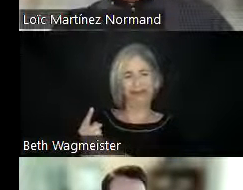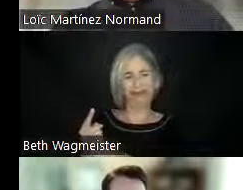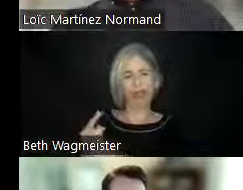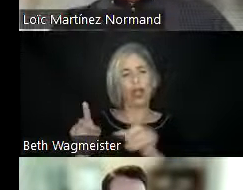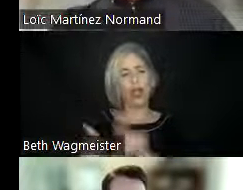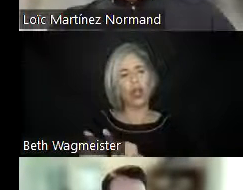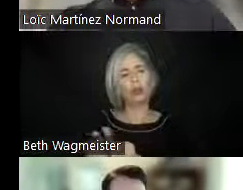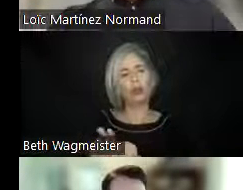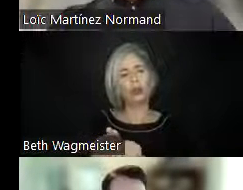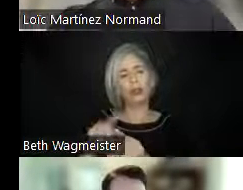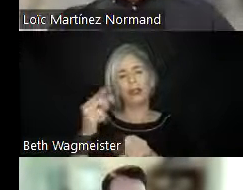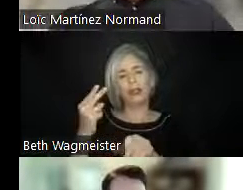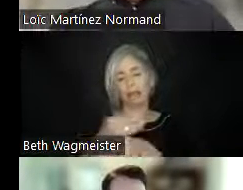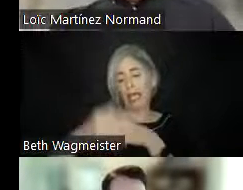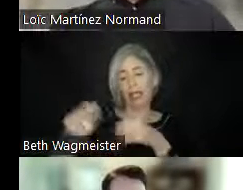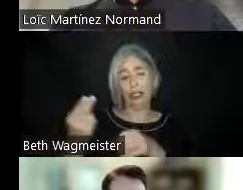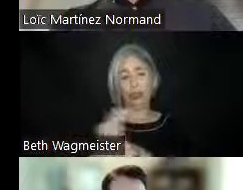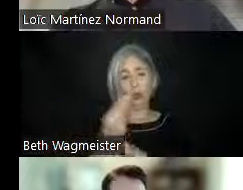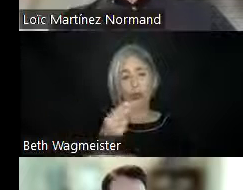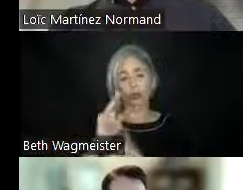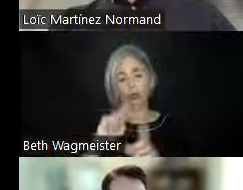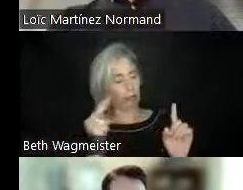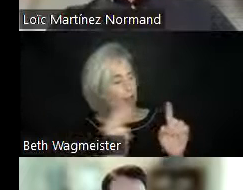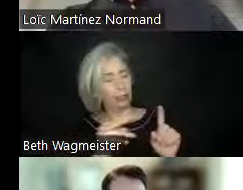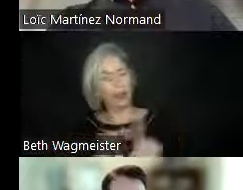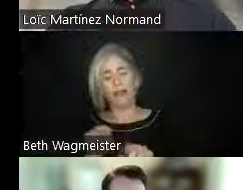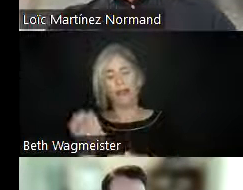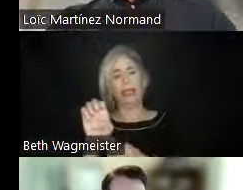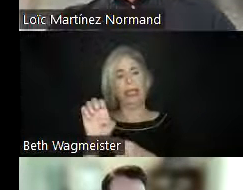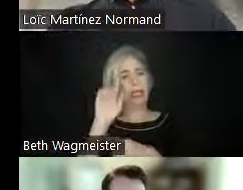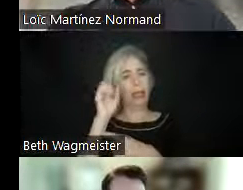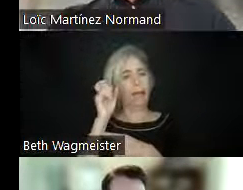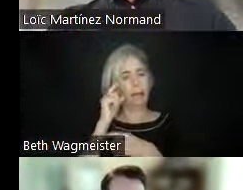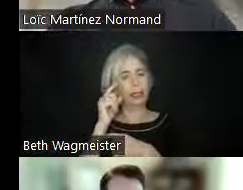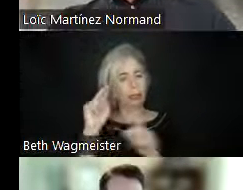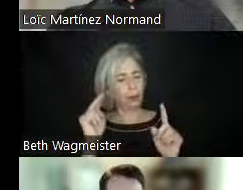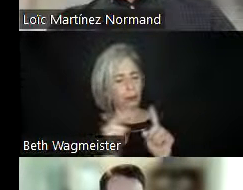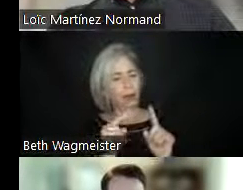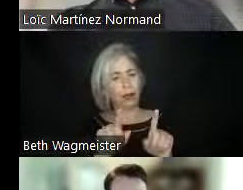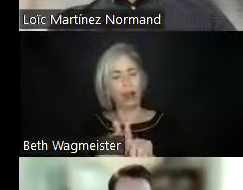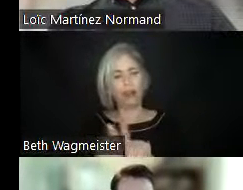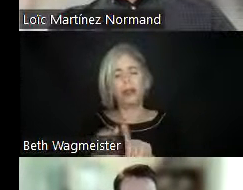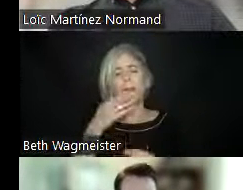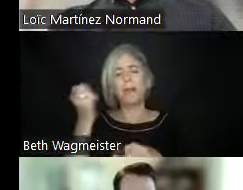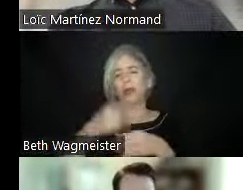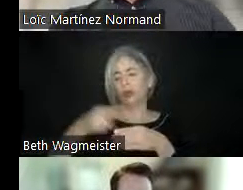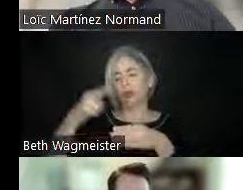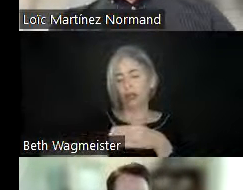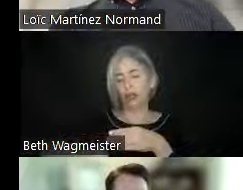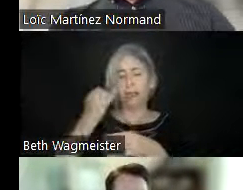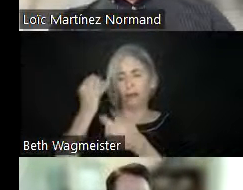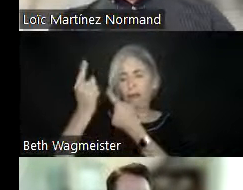user perspective, and I guess also from kind of the e-government perspective, it usually gets a better result. If you have thought about